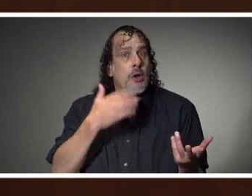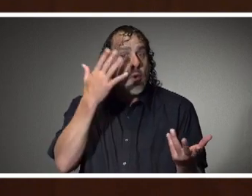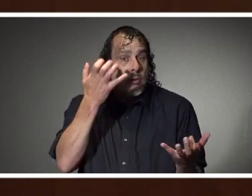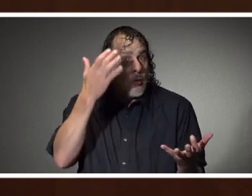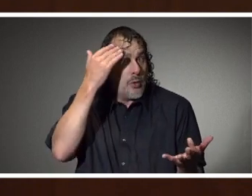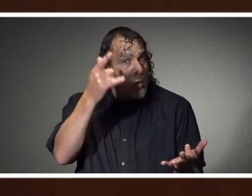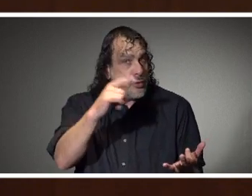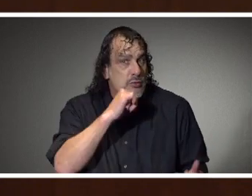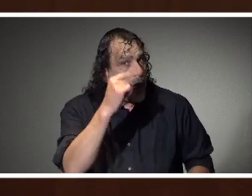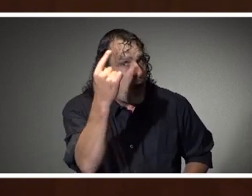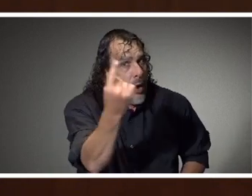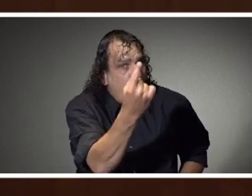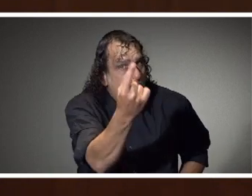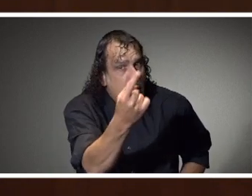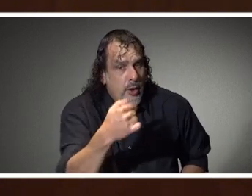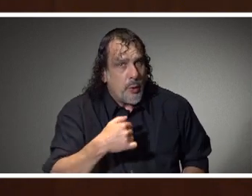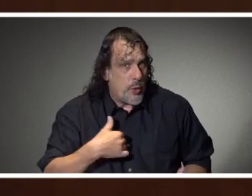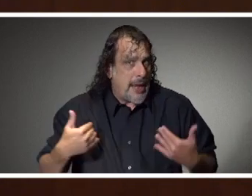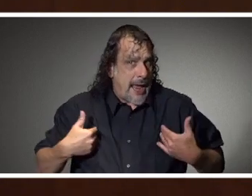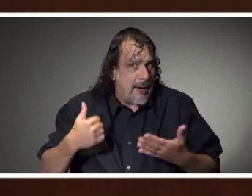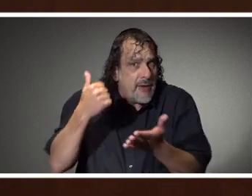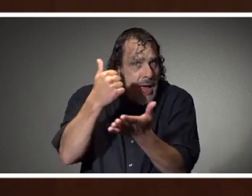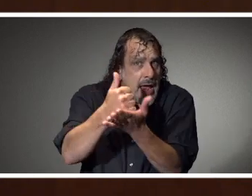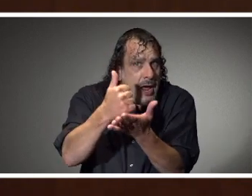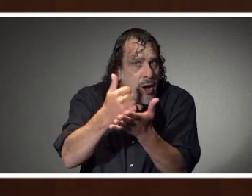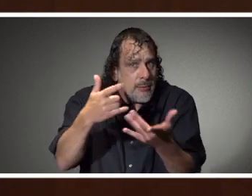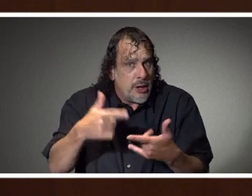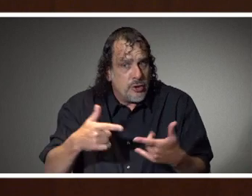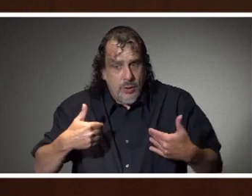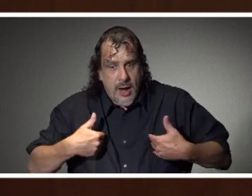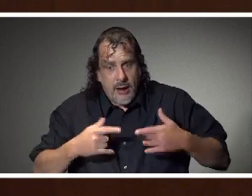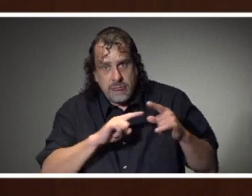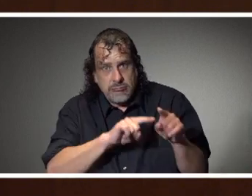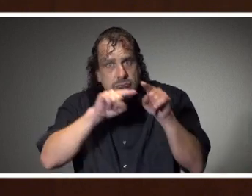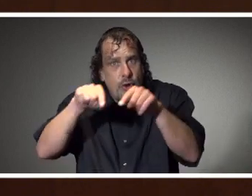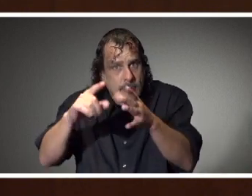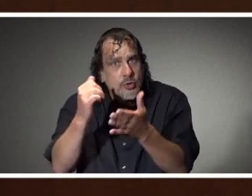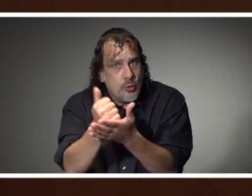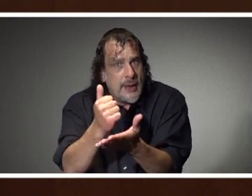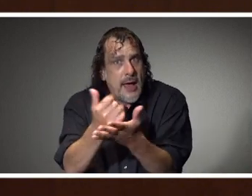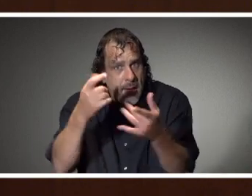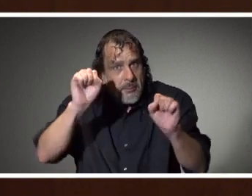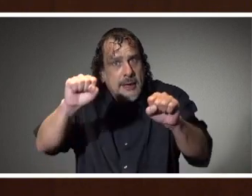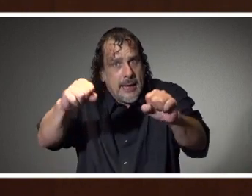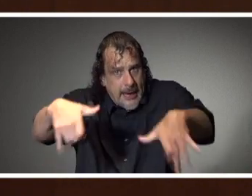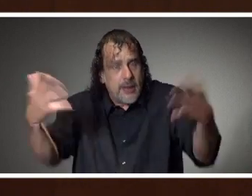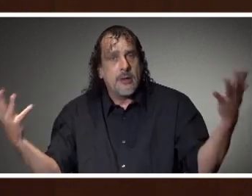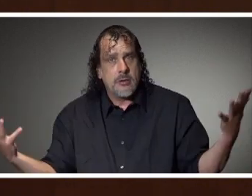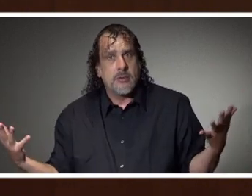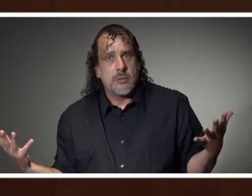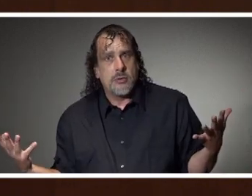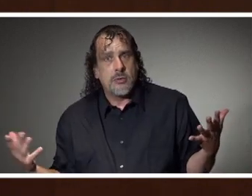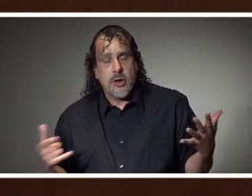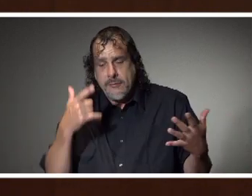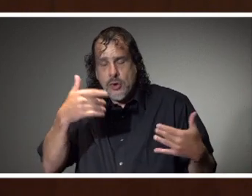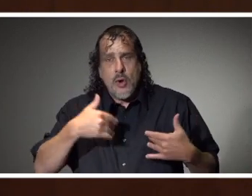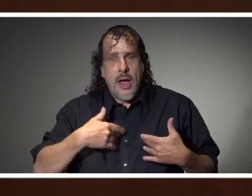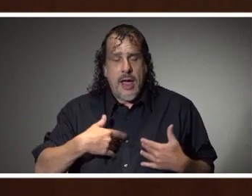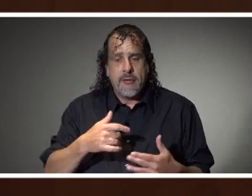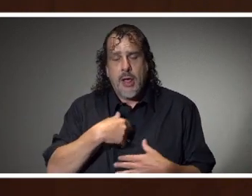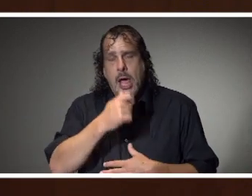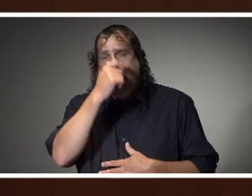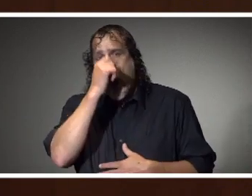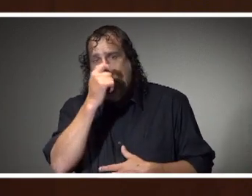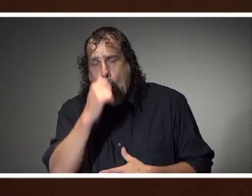and that help is available and that there are resources. You know, when you have a health condition such as a cold